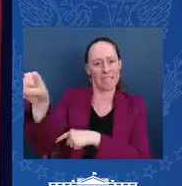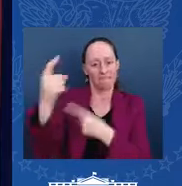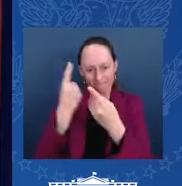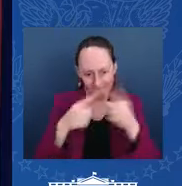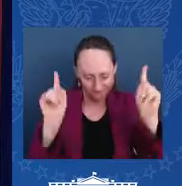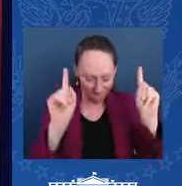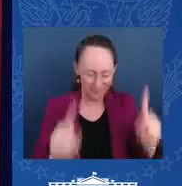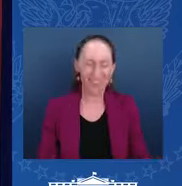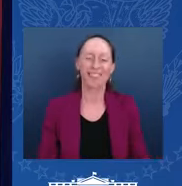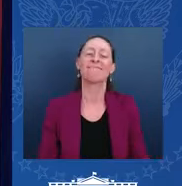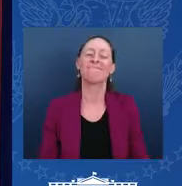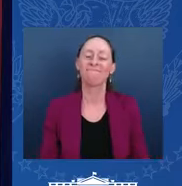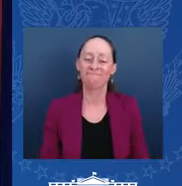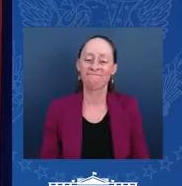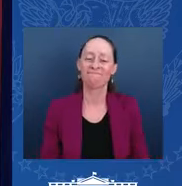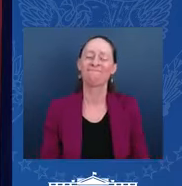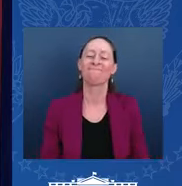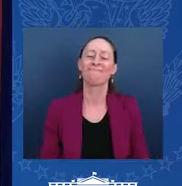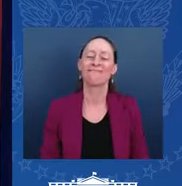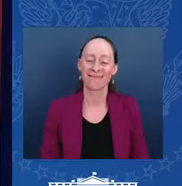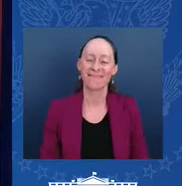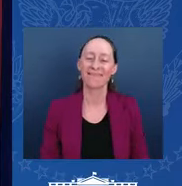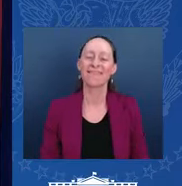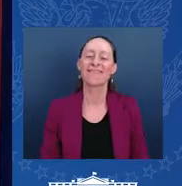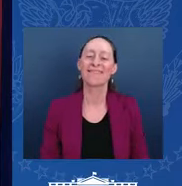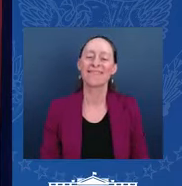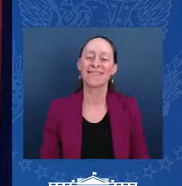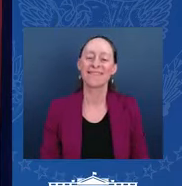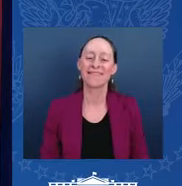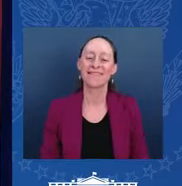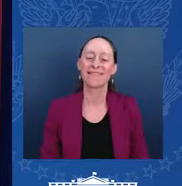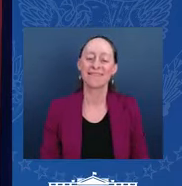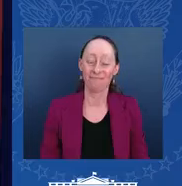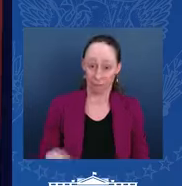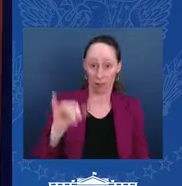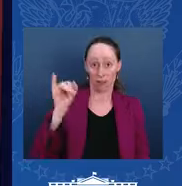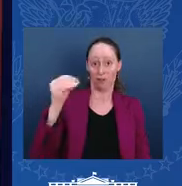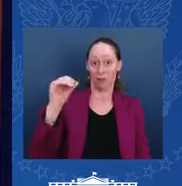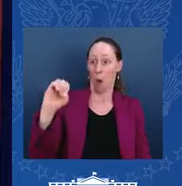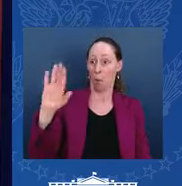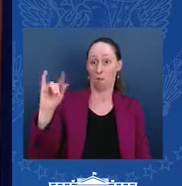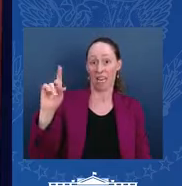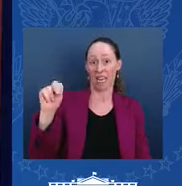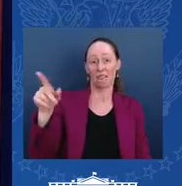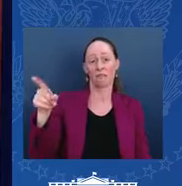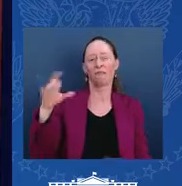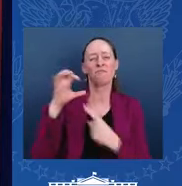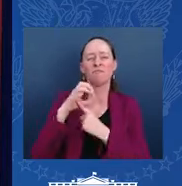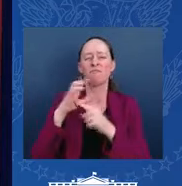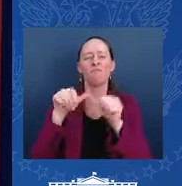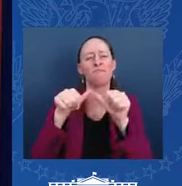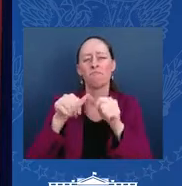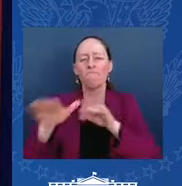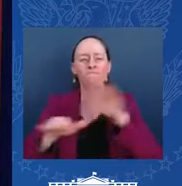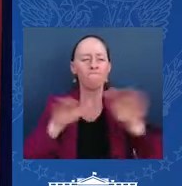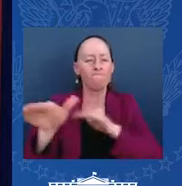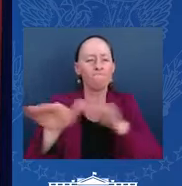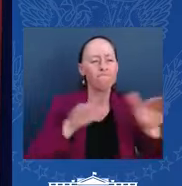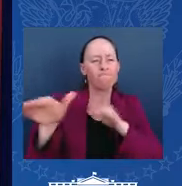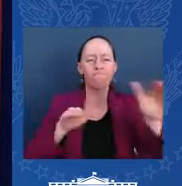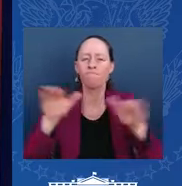Having a champion like Joe Biden, who never stops fighting for us, really makes a difference for people like me.